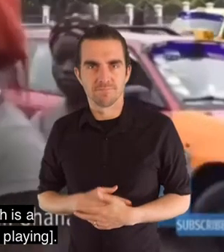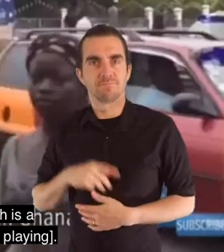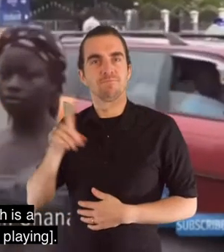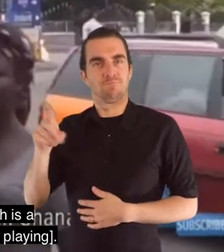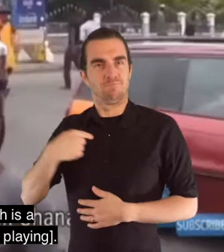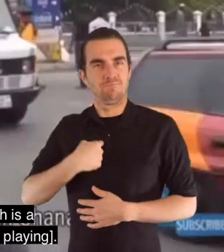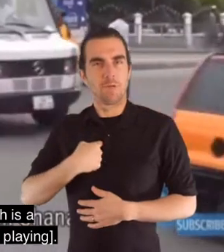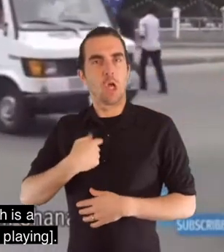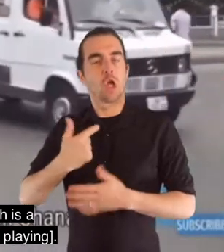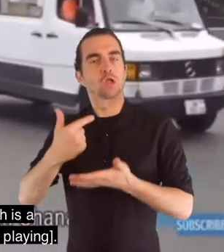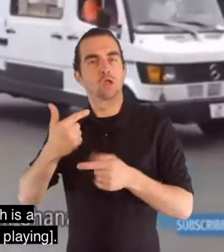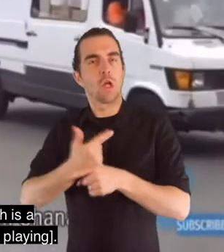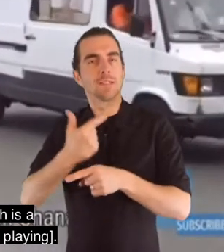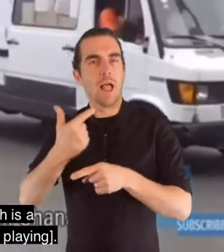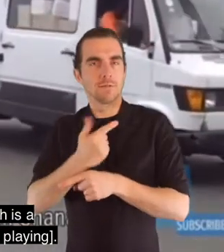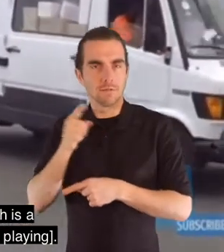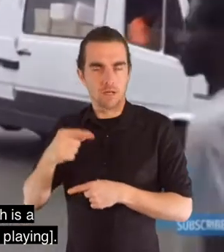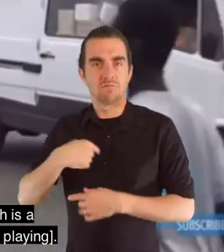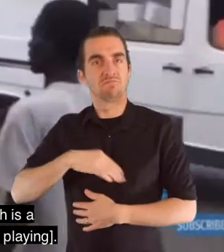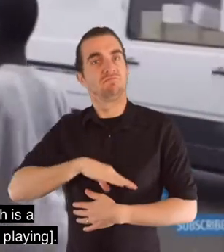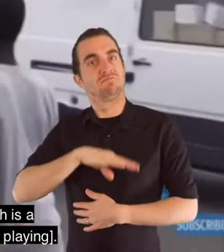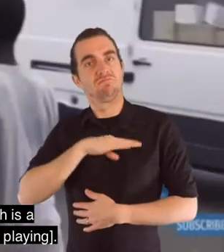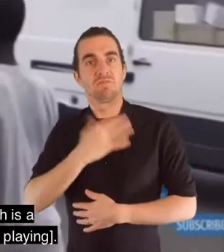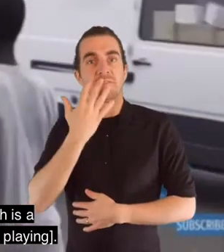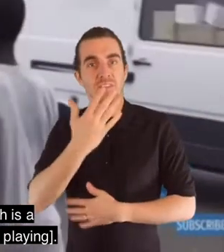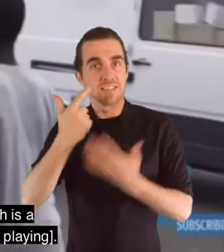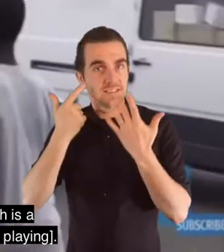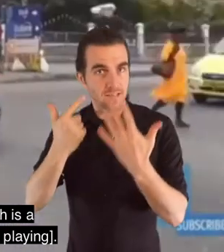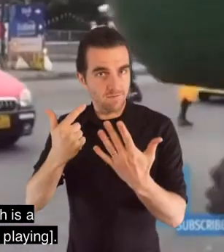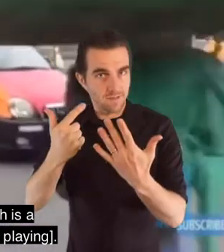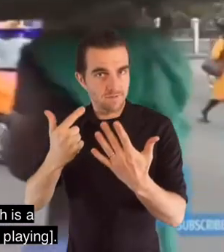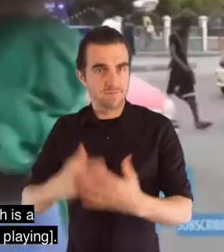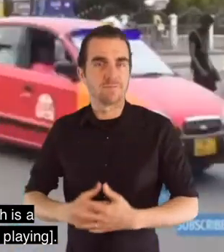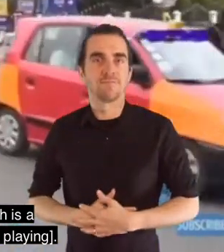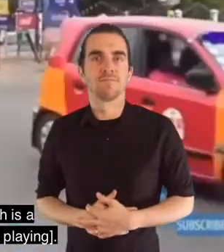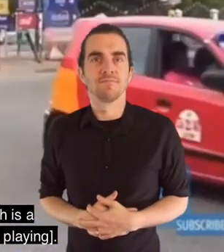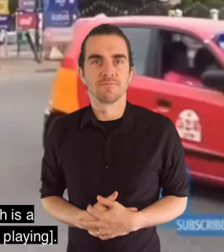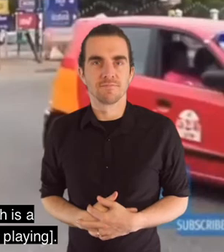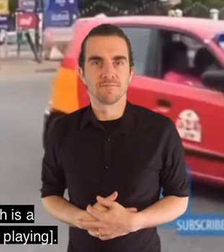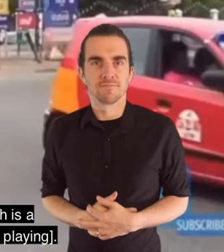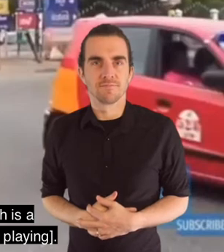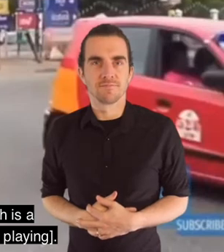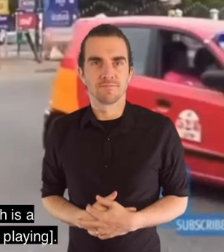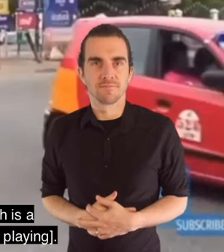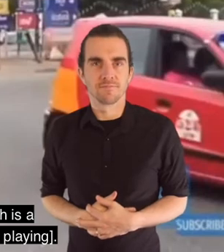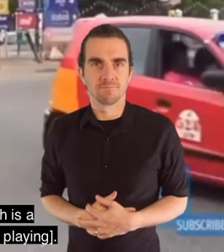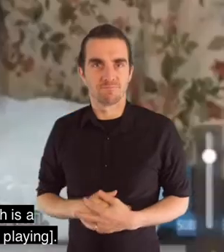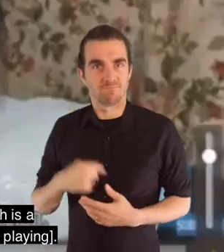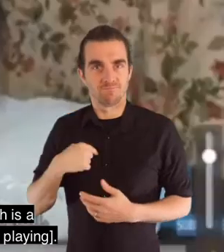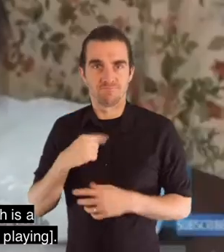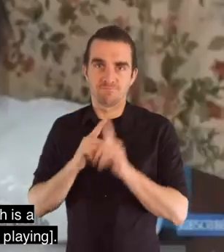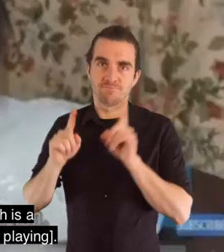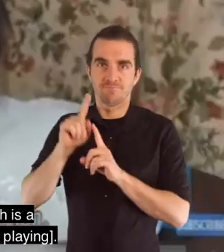Doris Apiadankwa from Ghana. I'm 57 years old, and I live with bipolar